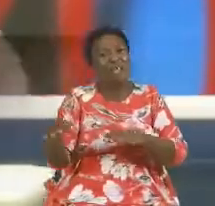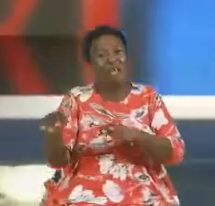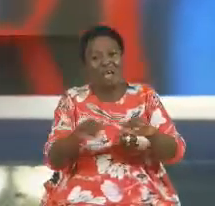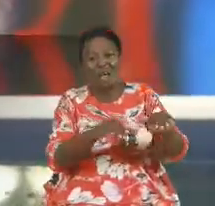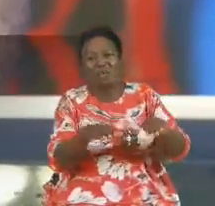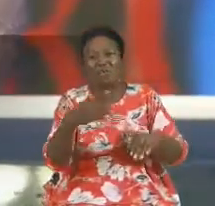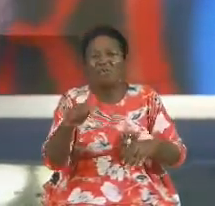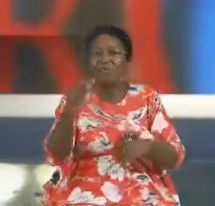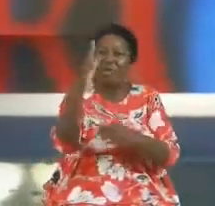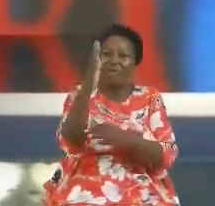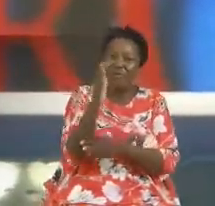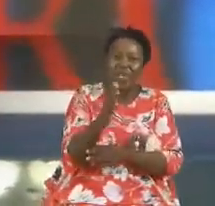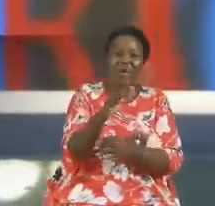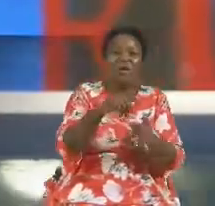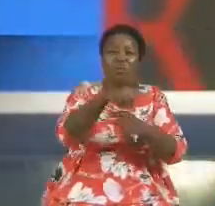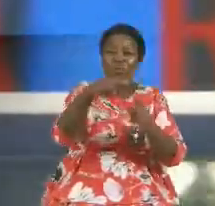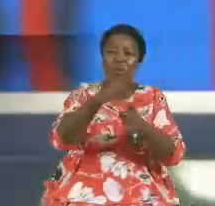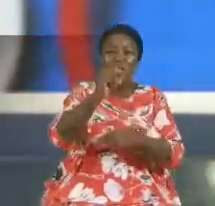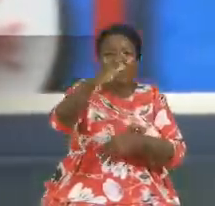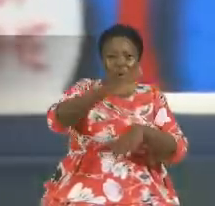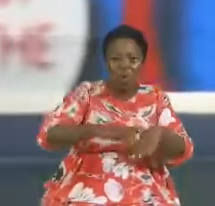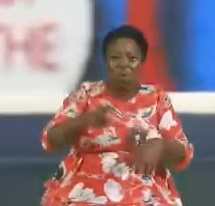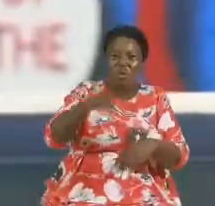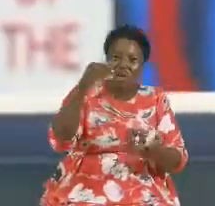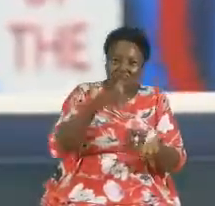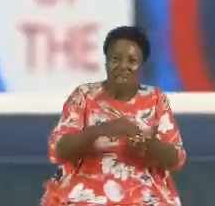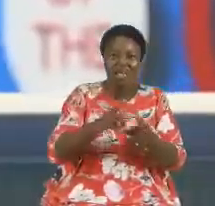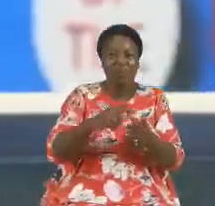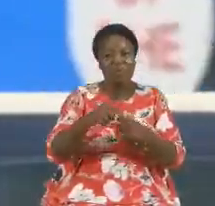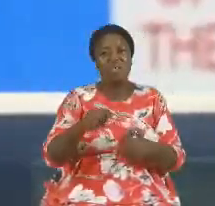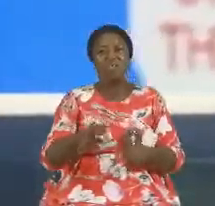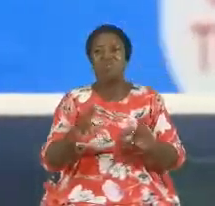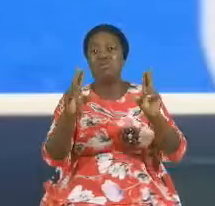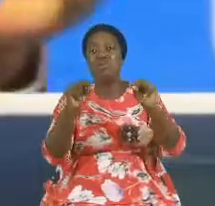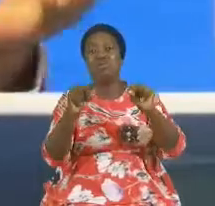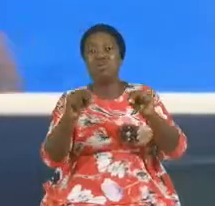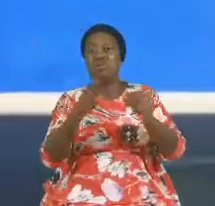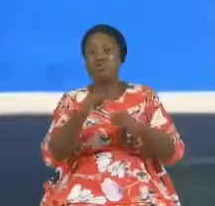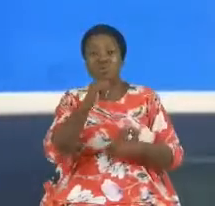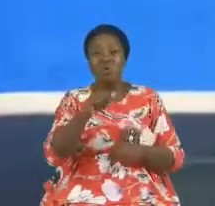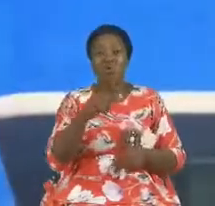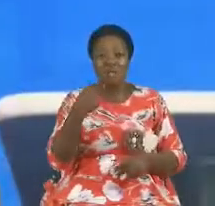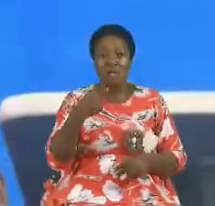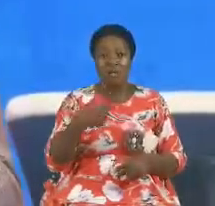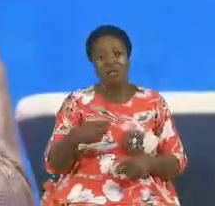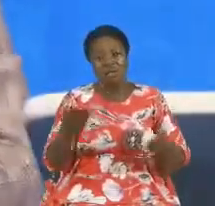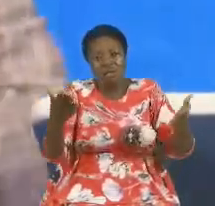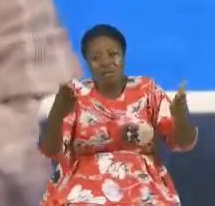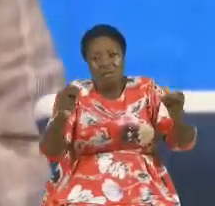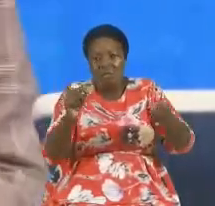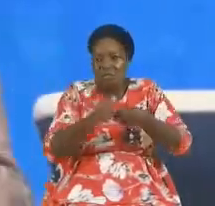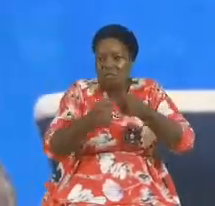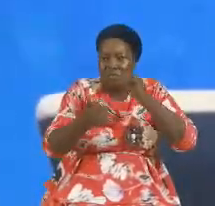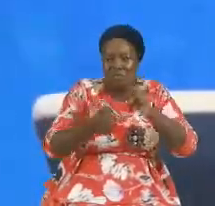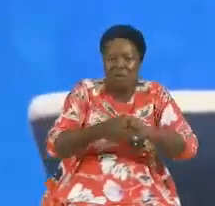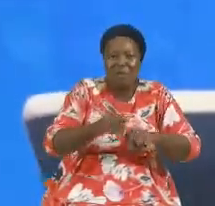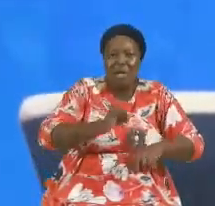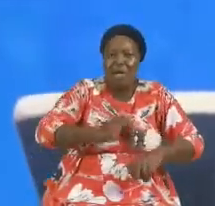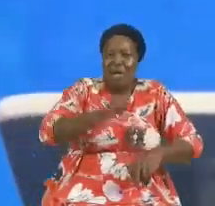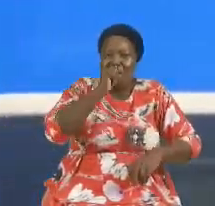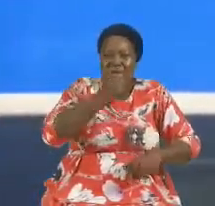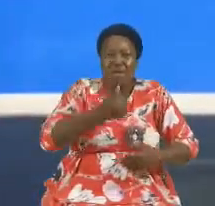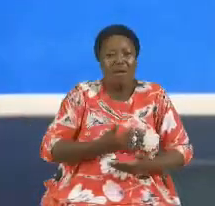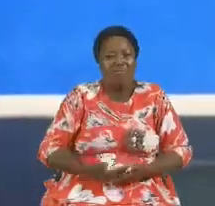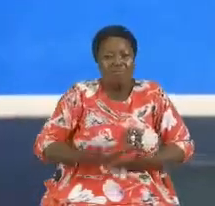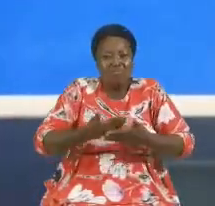again, and the places of the actions of the flesh, when they call you, say no, you'll not say, well,